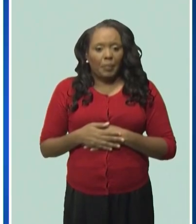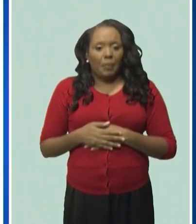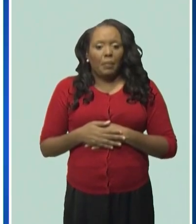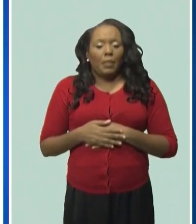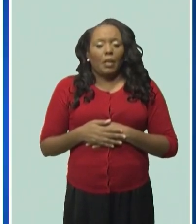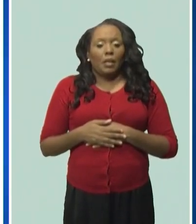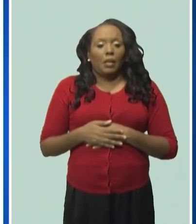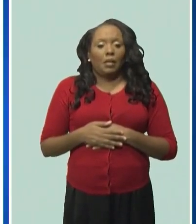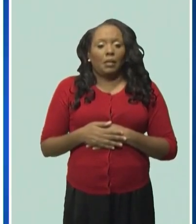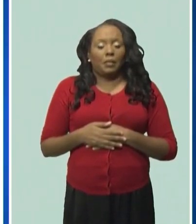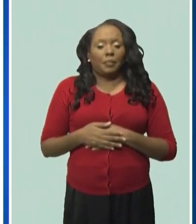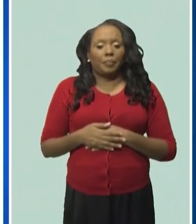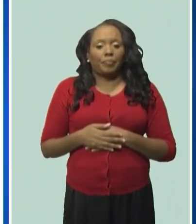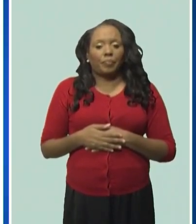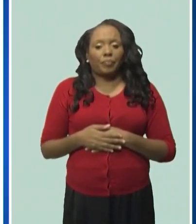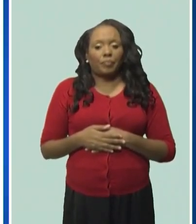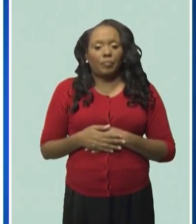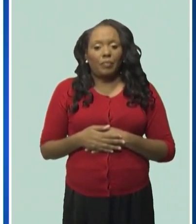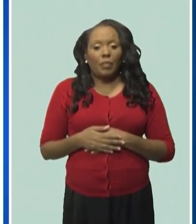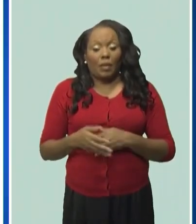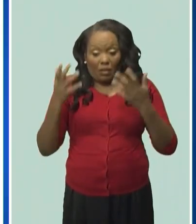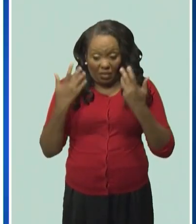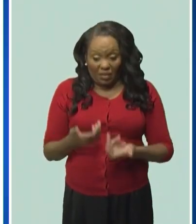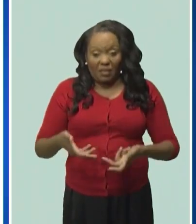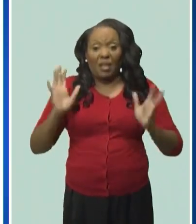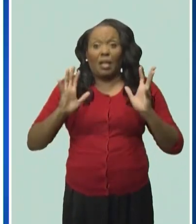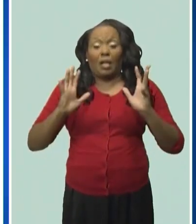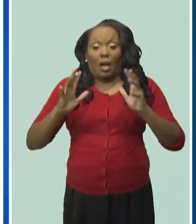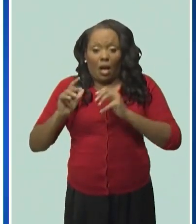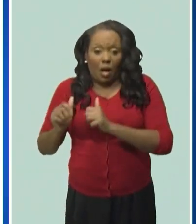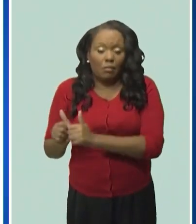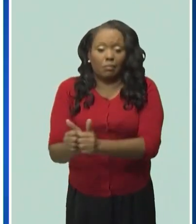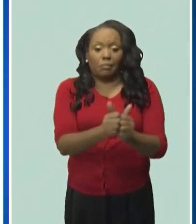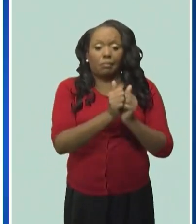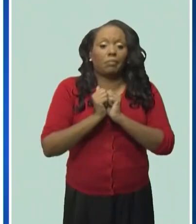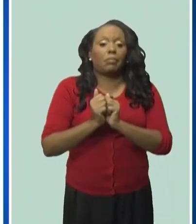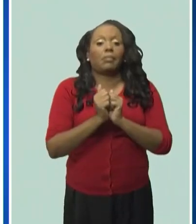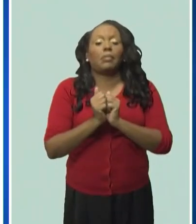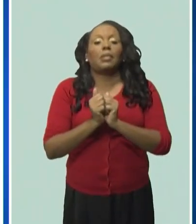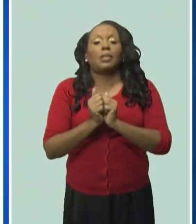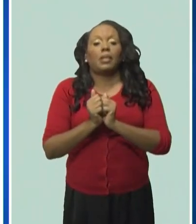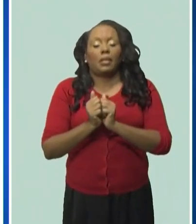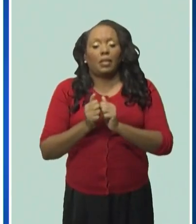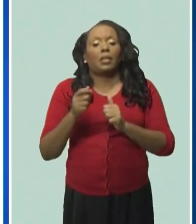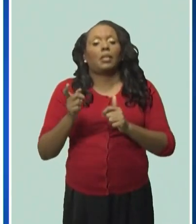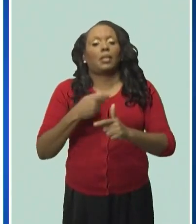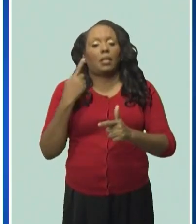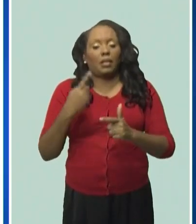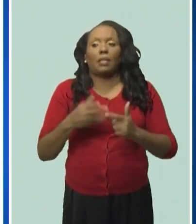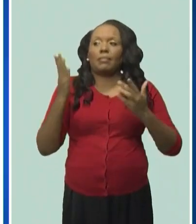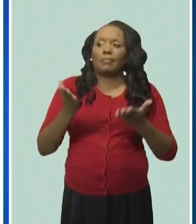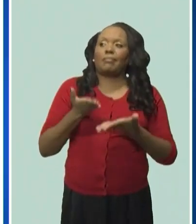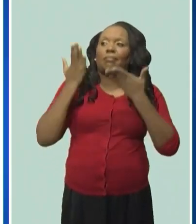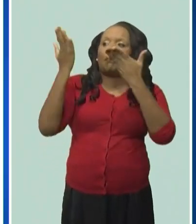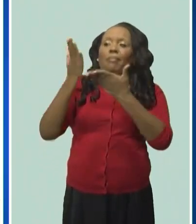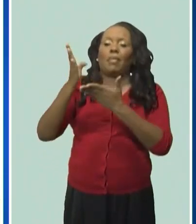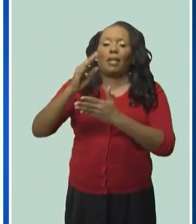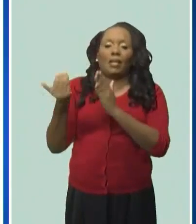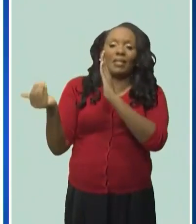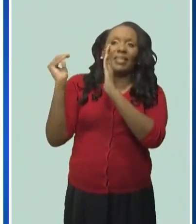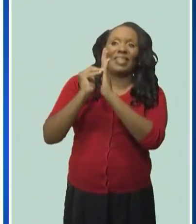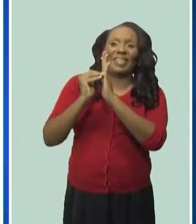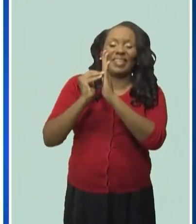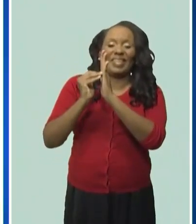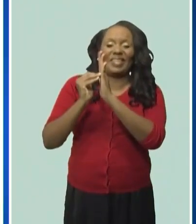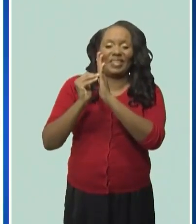then sure-footed together, we take the legislation back to the upper house. Ms. Cadell was speaking during